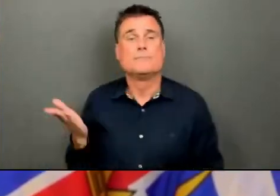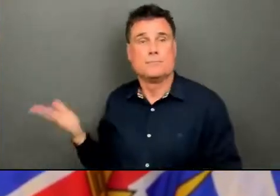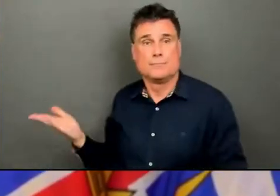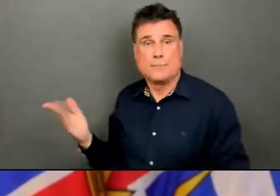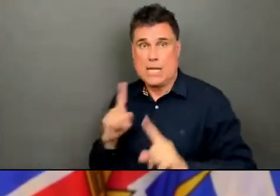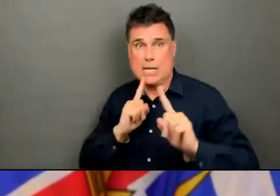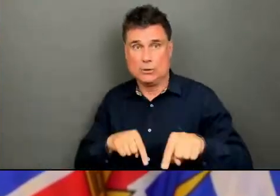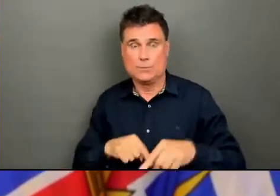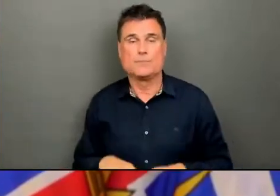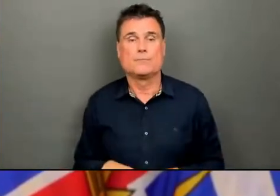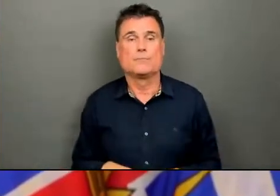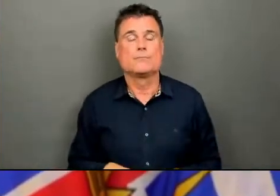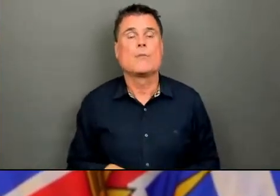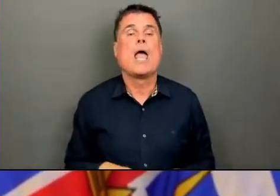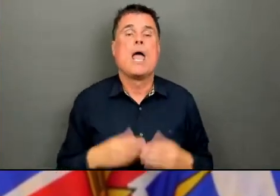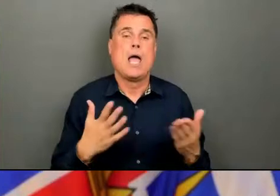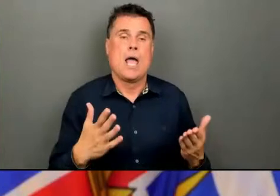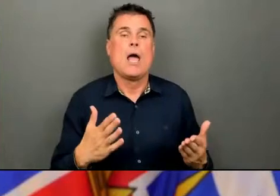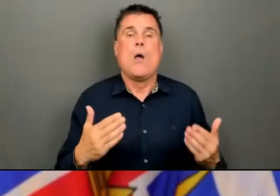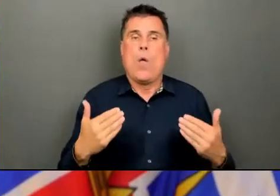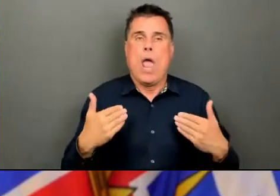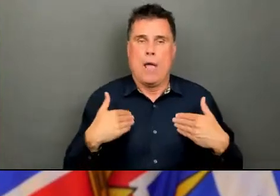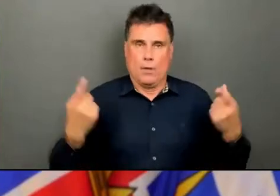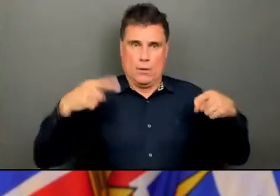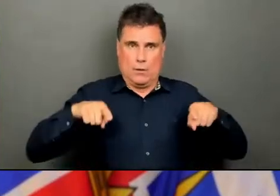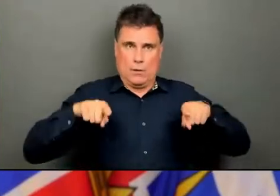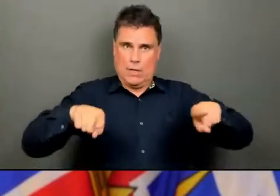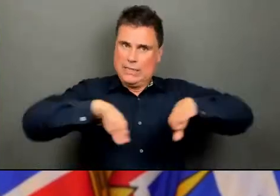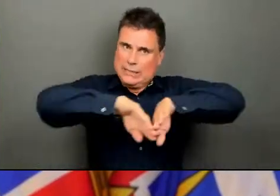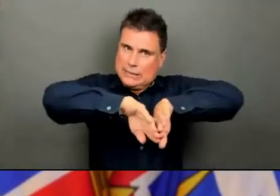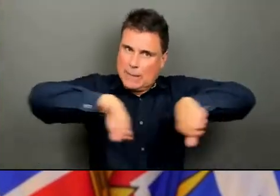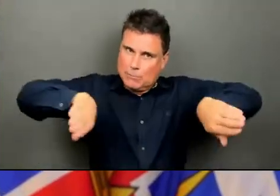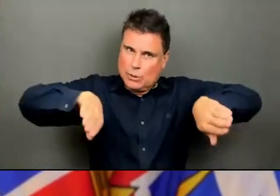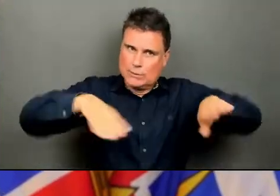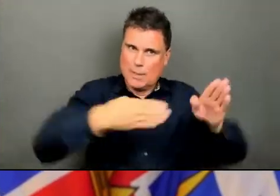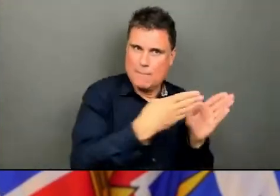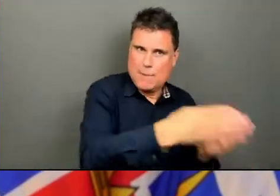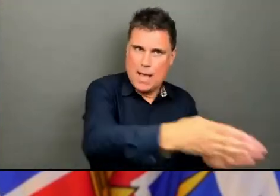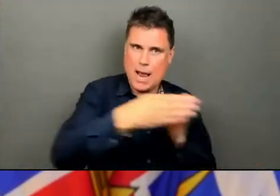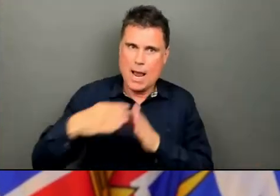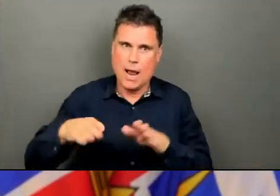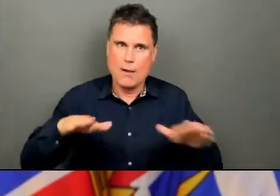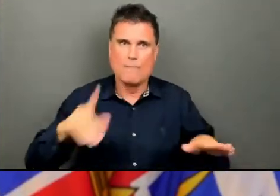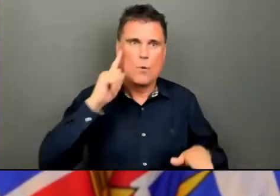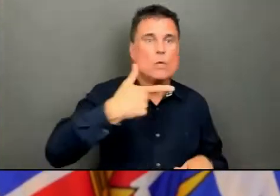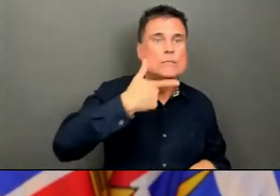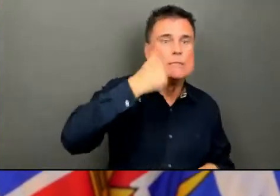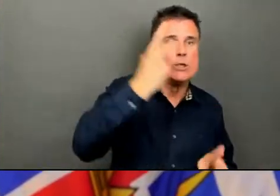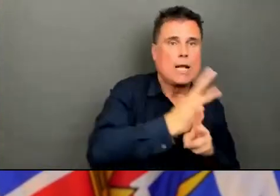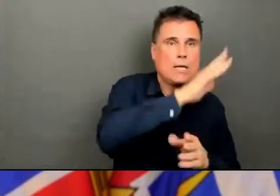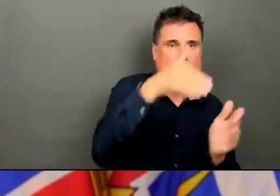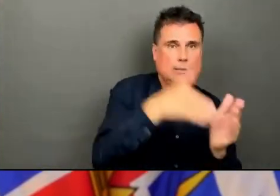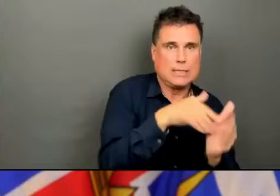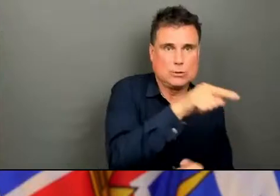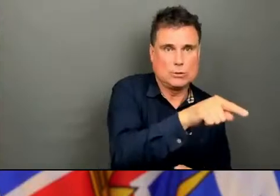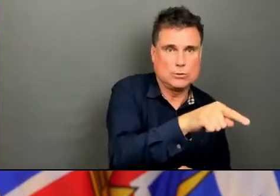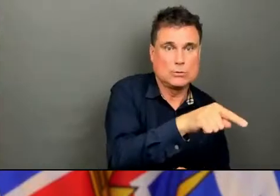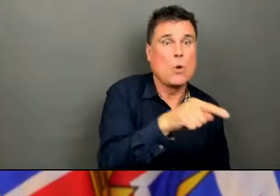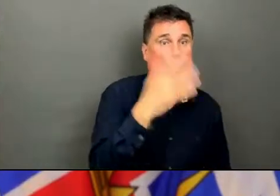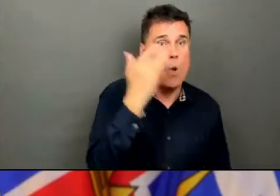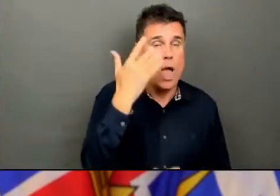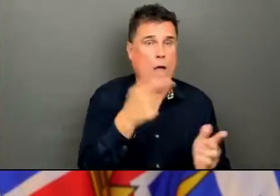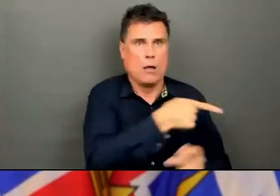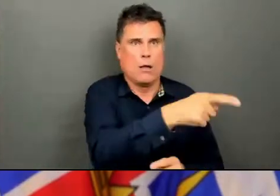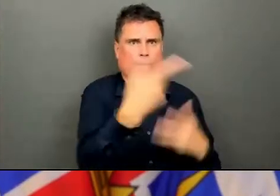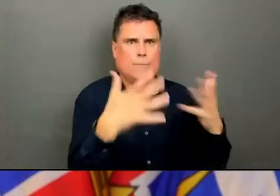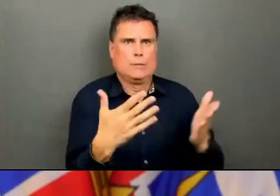for access and support for long-term care homes. And partly that was because of the early immunization we did in care homes. And as